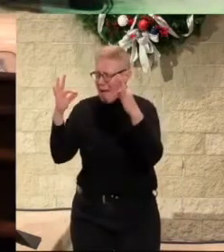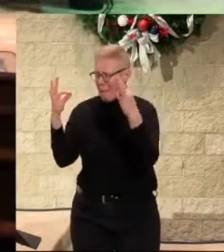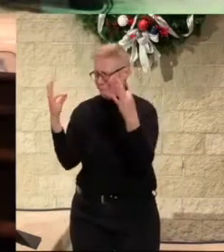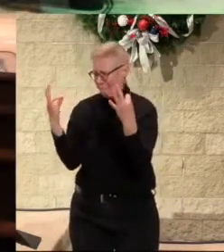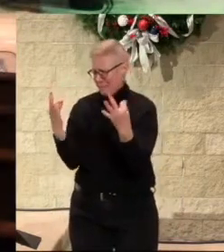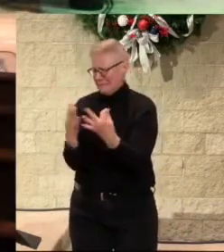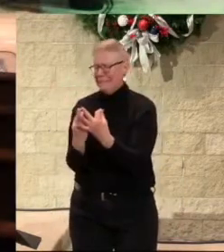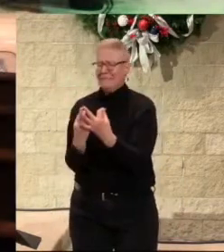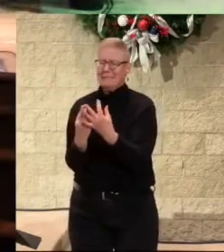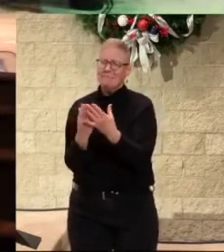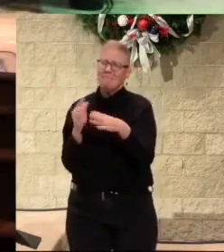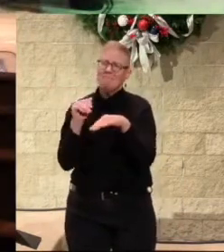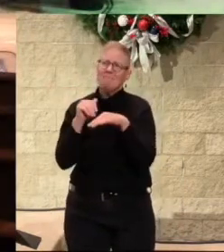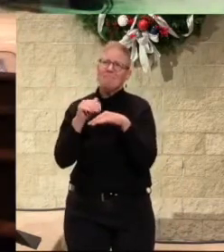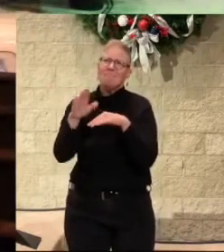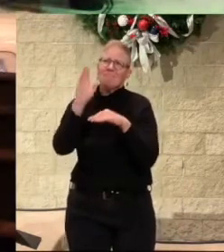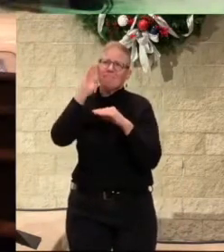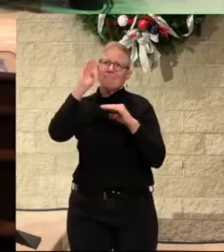relations send